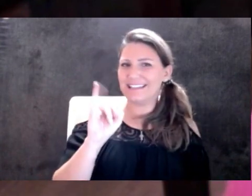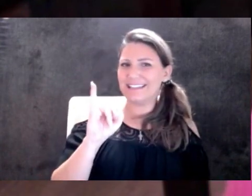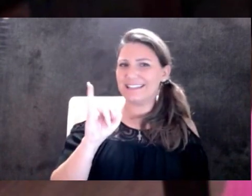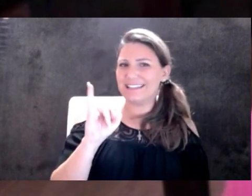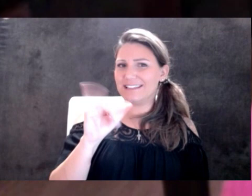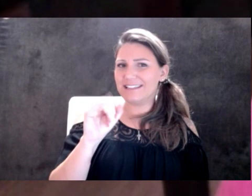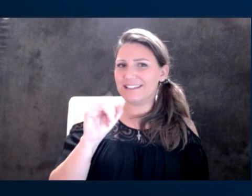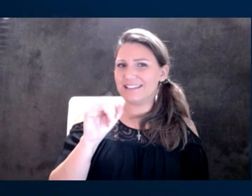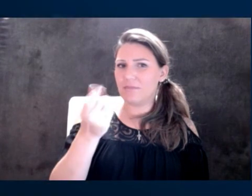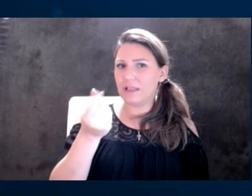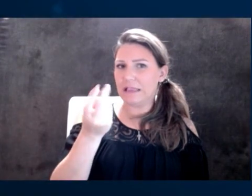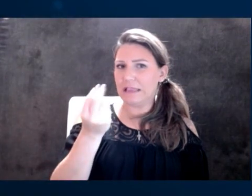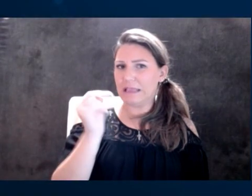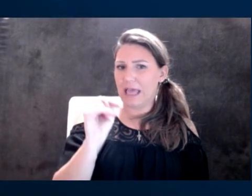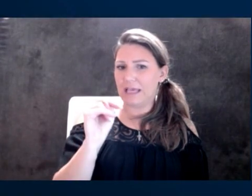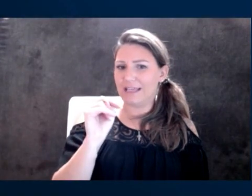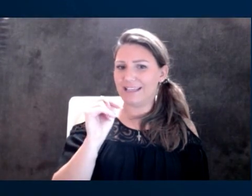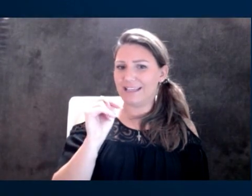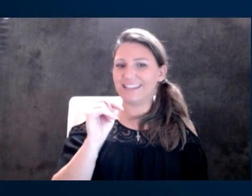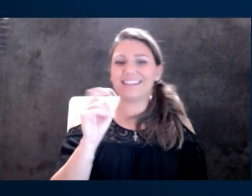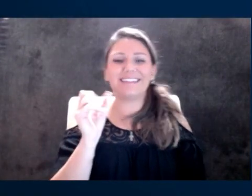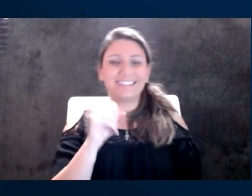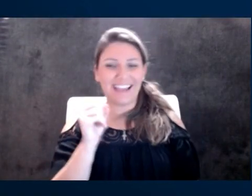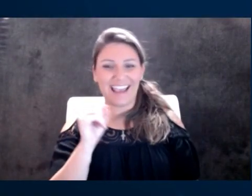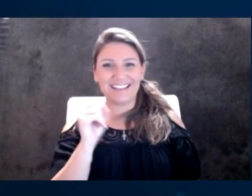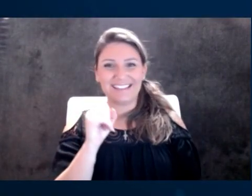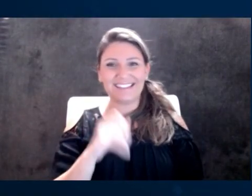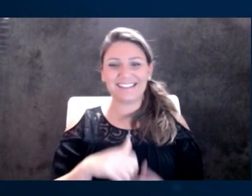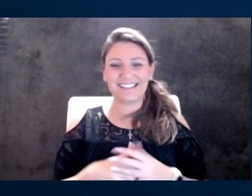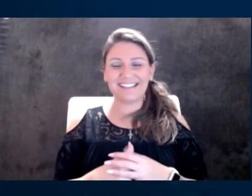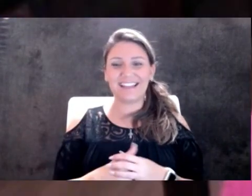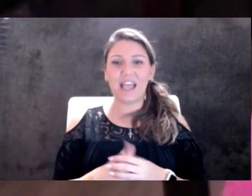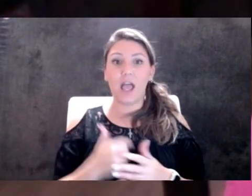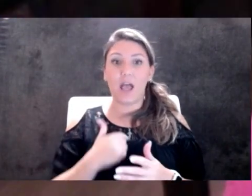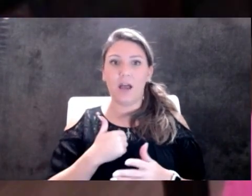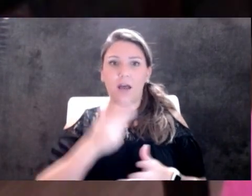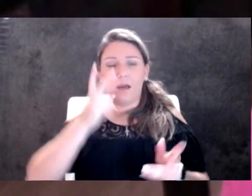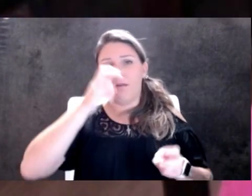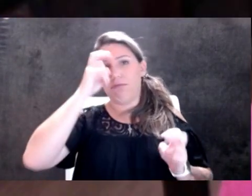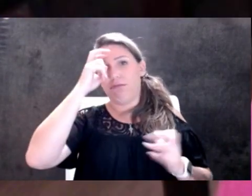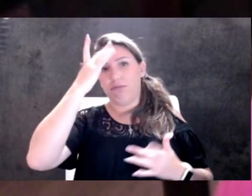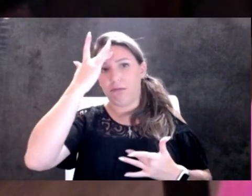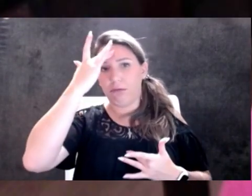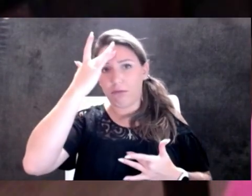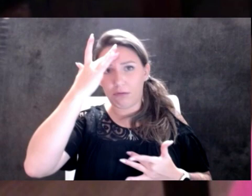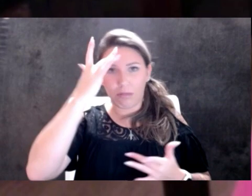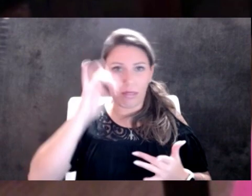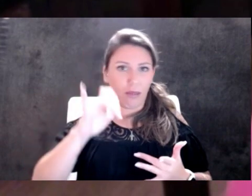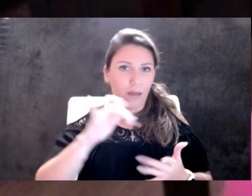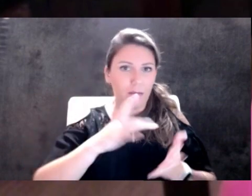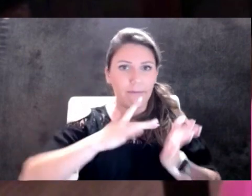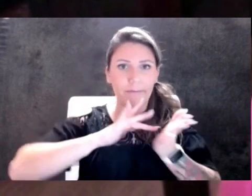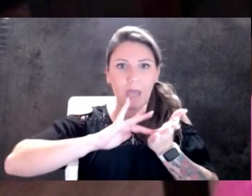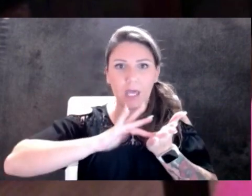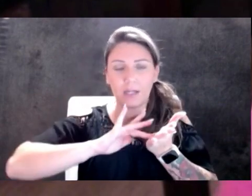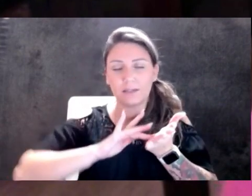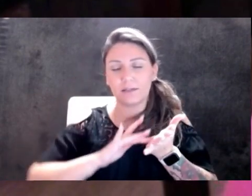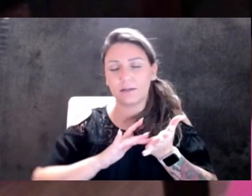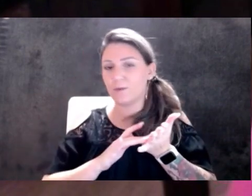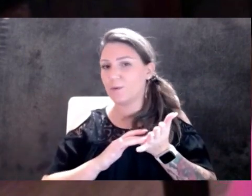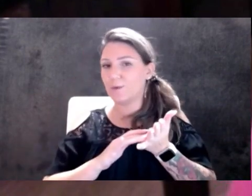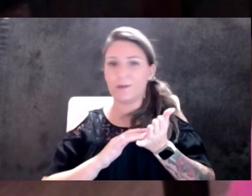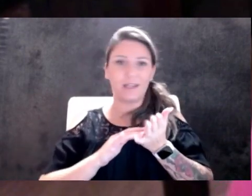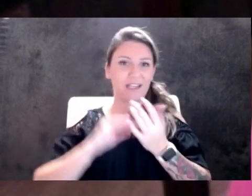Dr. Sharma? I was very ill on that medication, and that was when